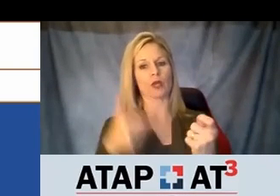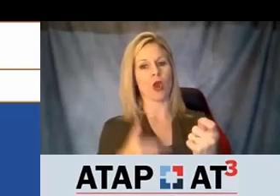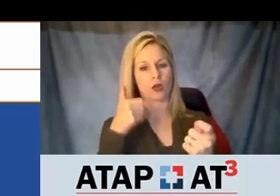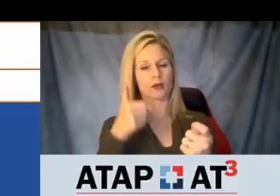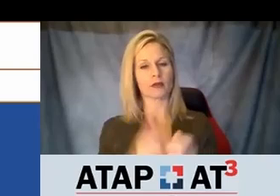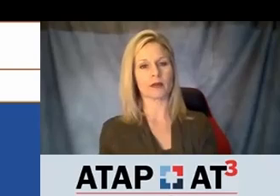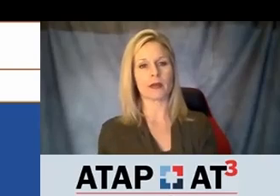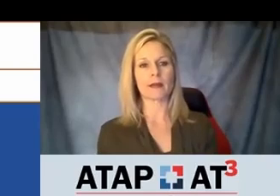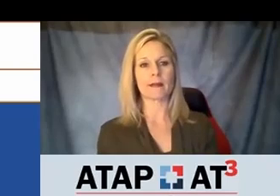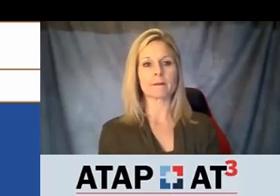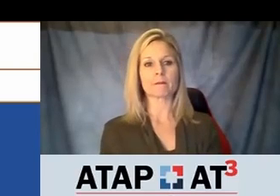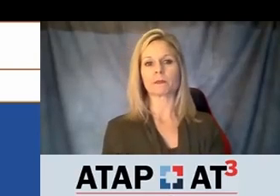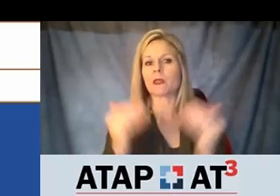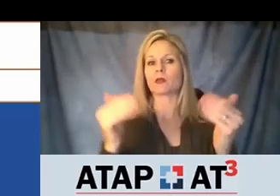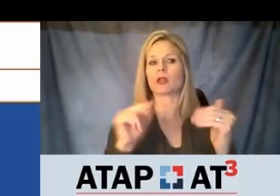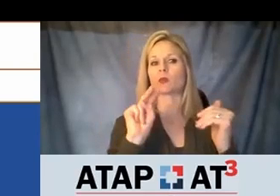look at the